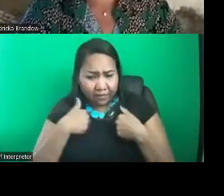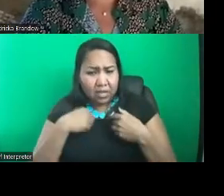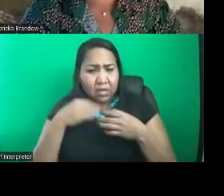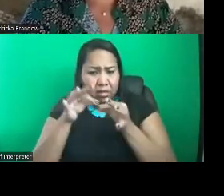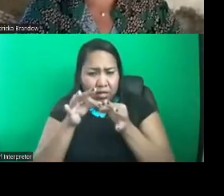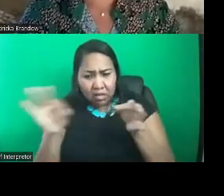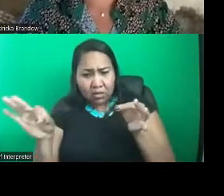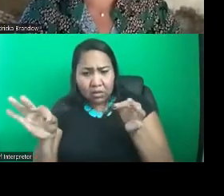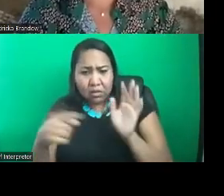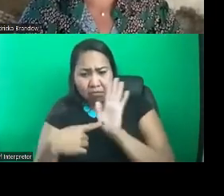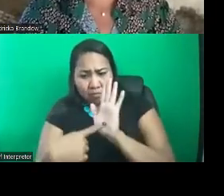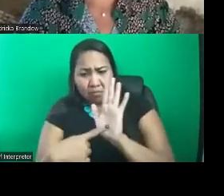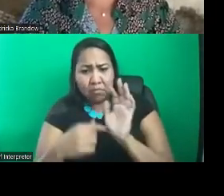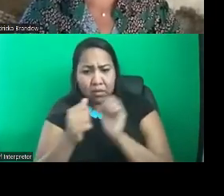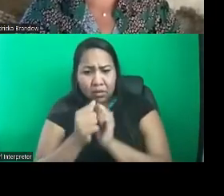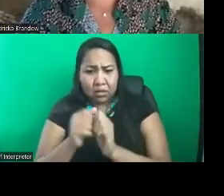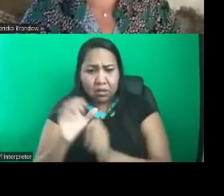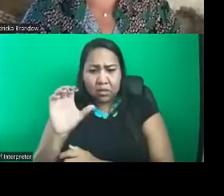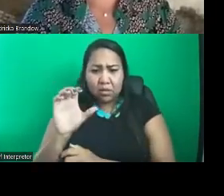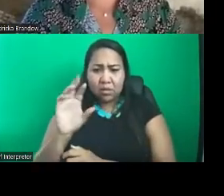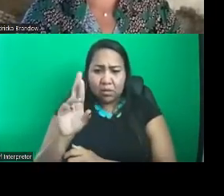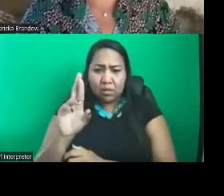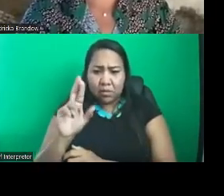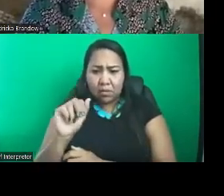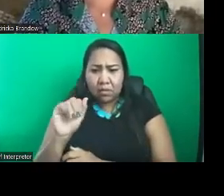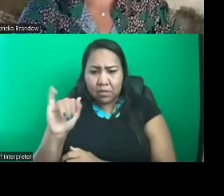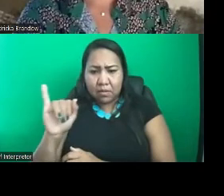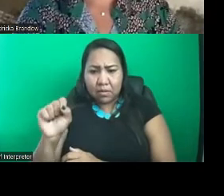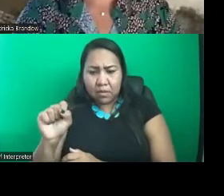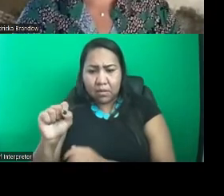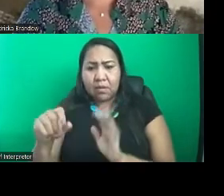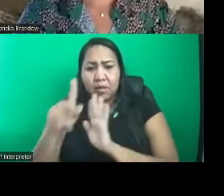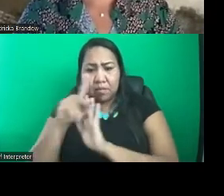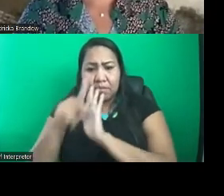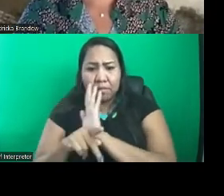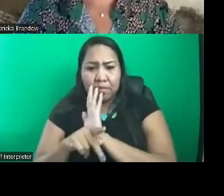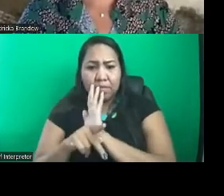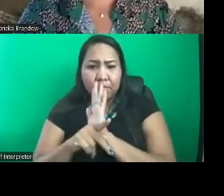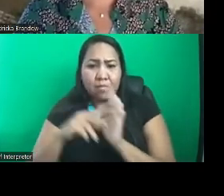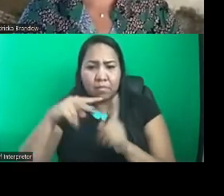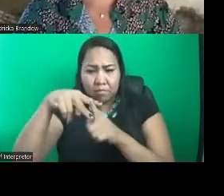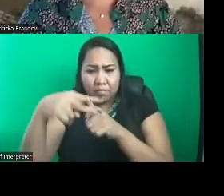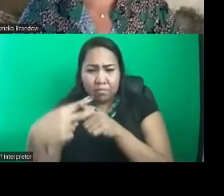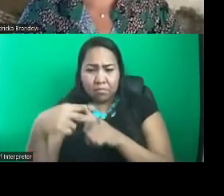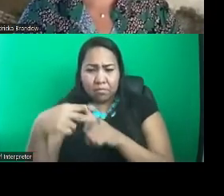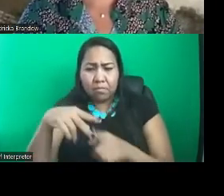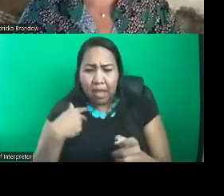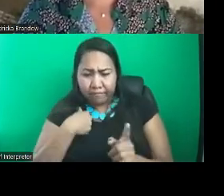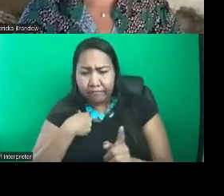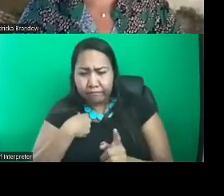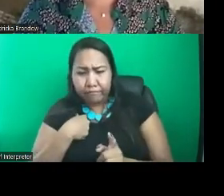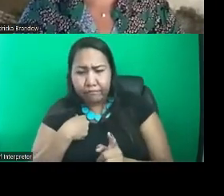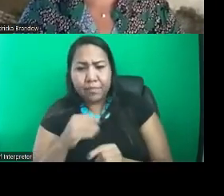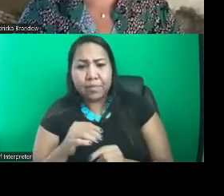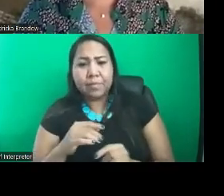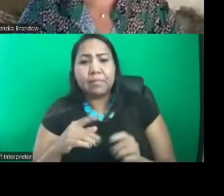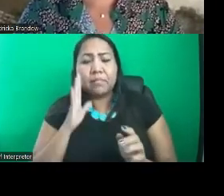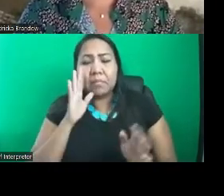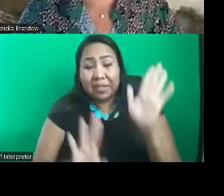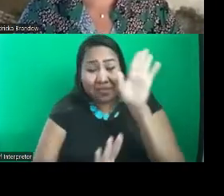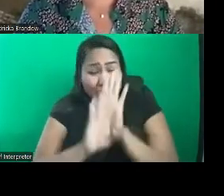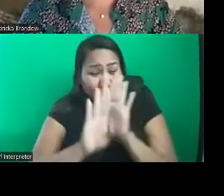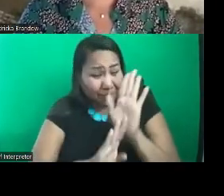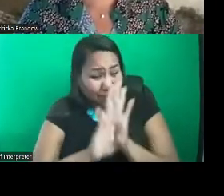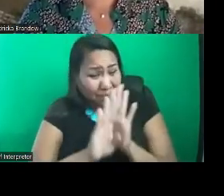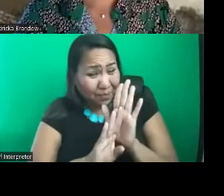principles and the tool. And so when we developed the component of critical understandings of diversity and specifically